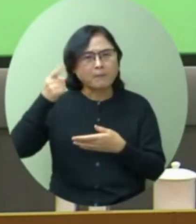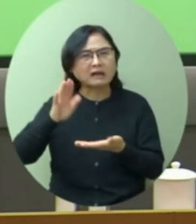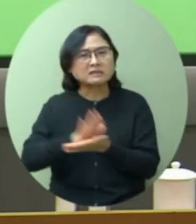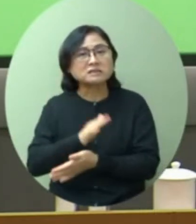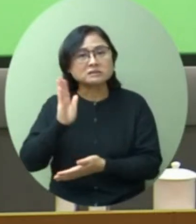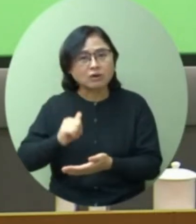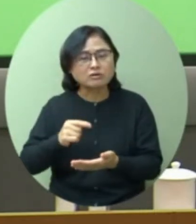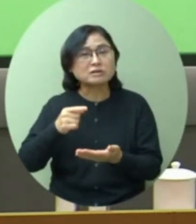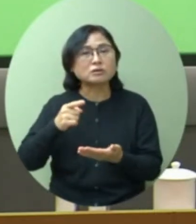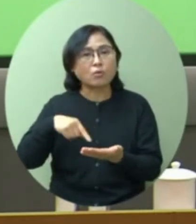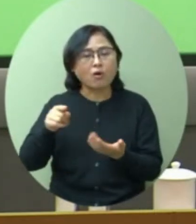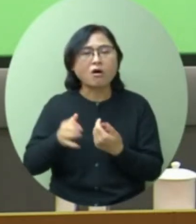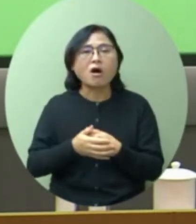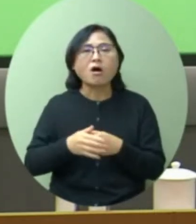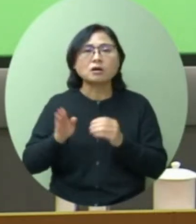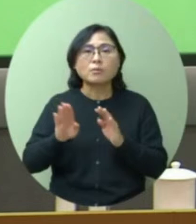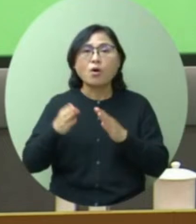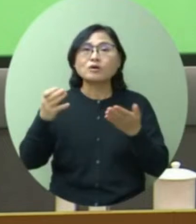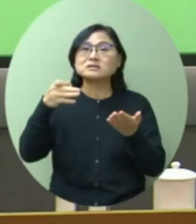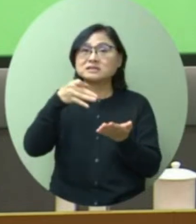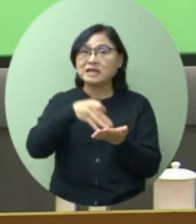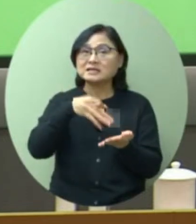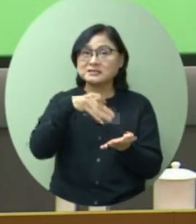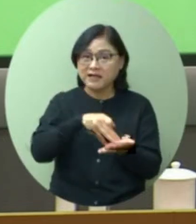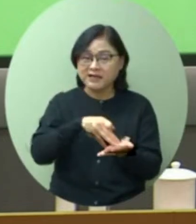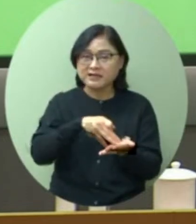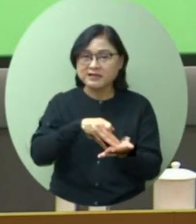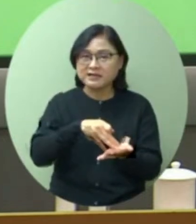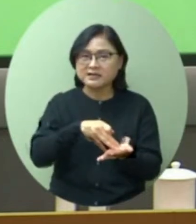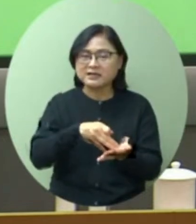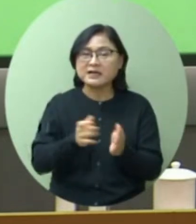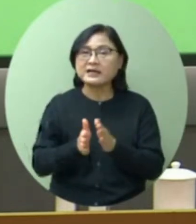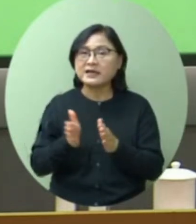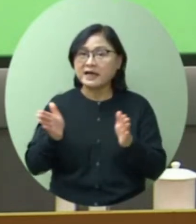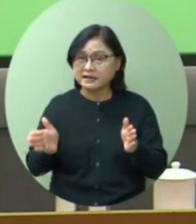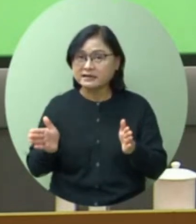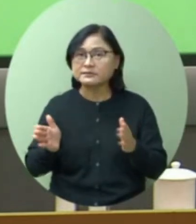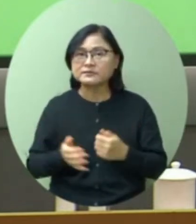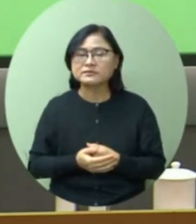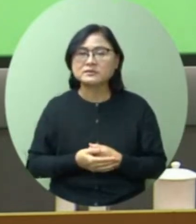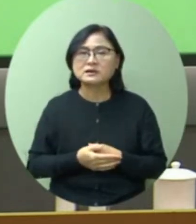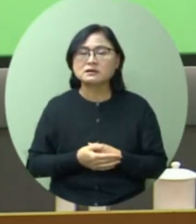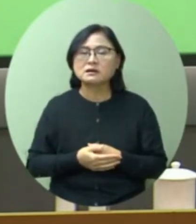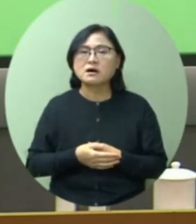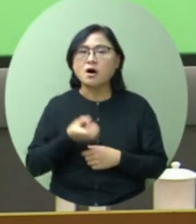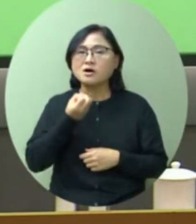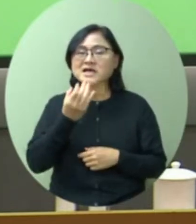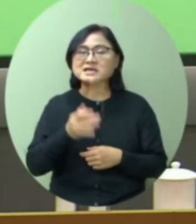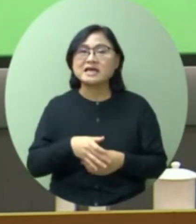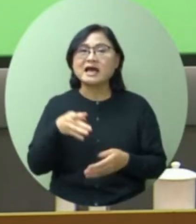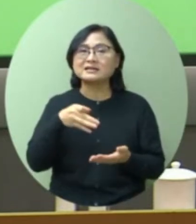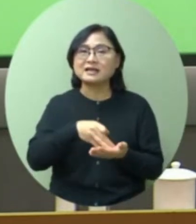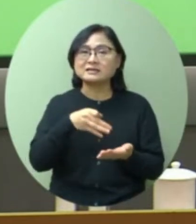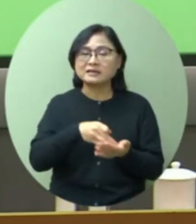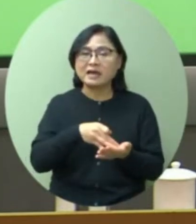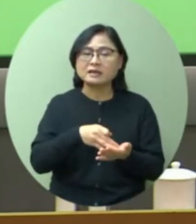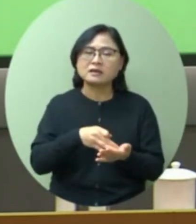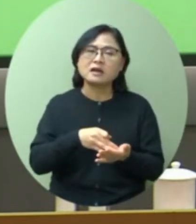My suggestion is either 12 months or 18 months, because we're talking